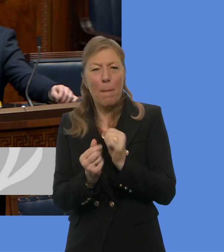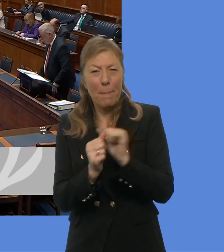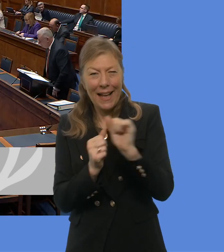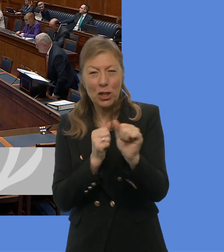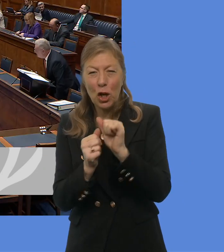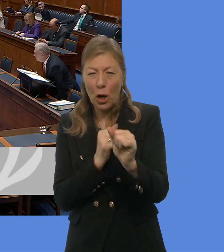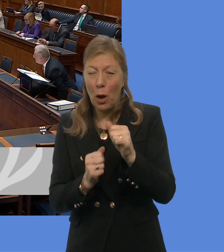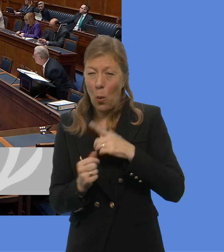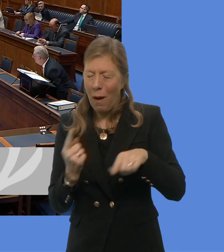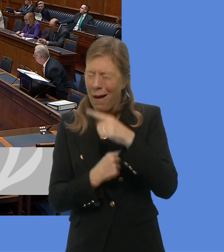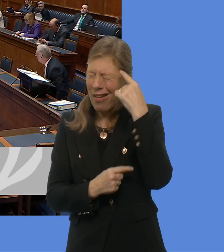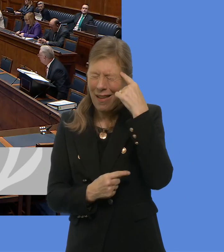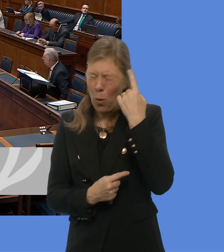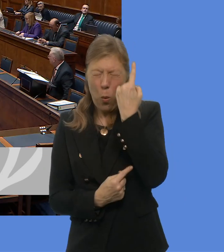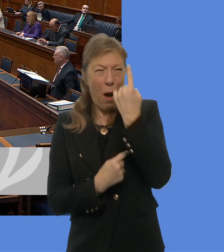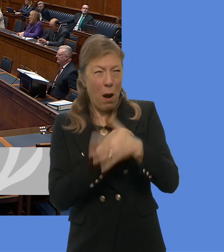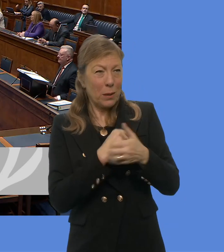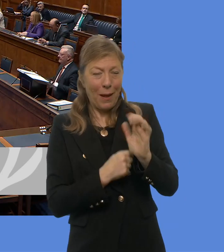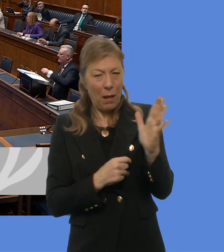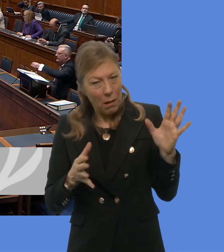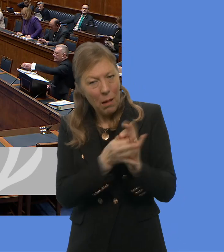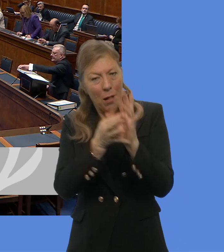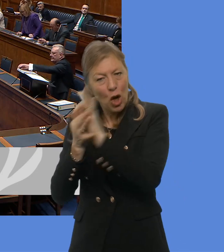minds. Question 2 is withdrawn. Michelle McElveen.